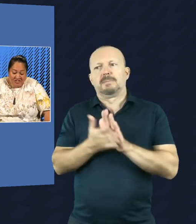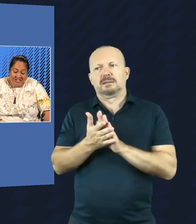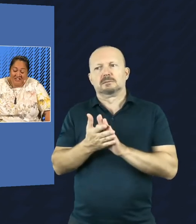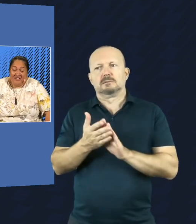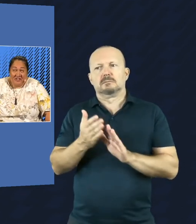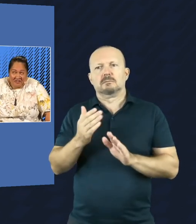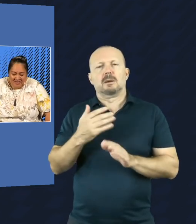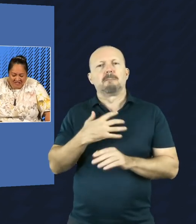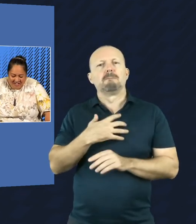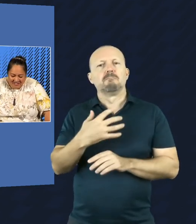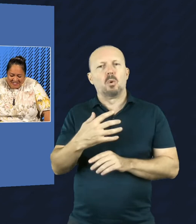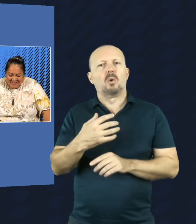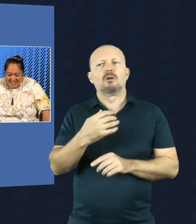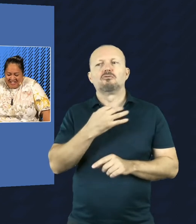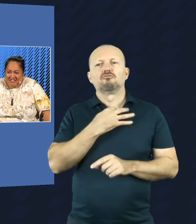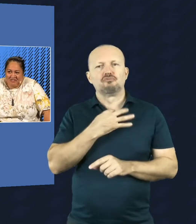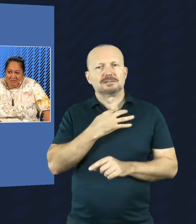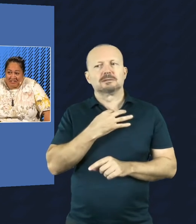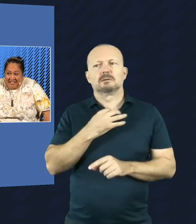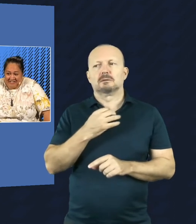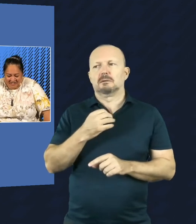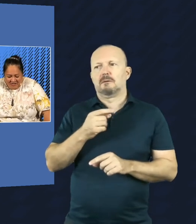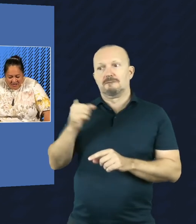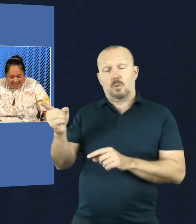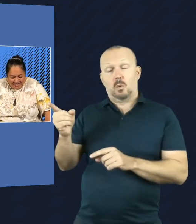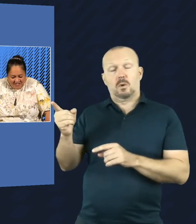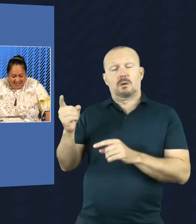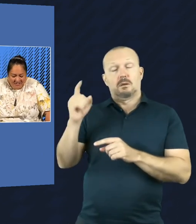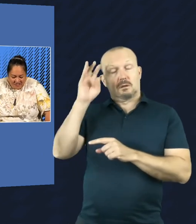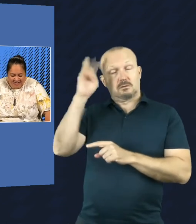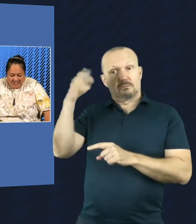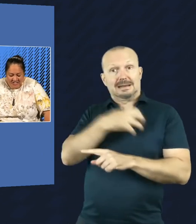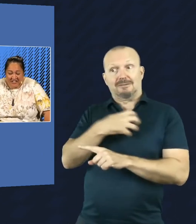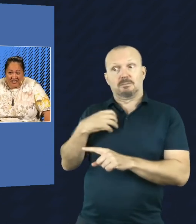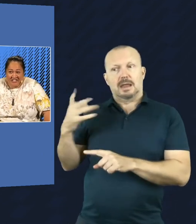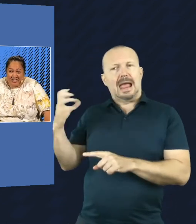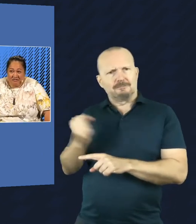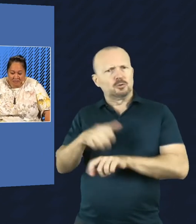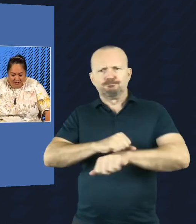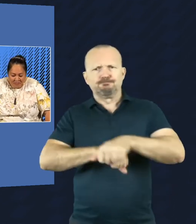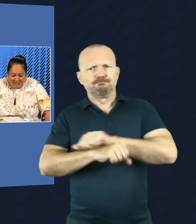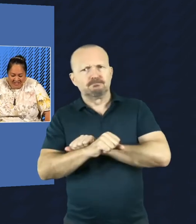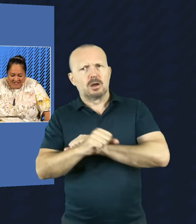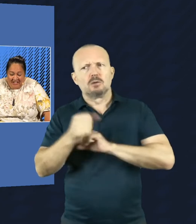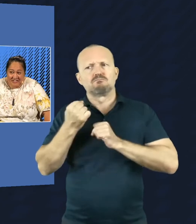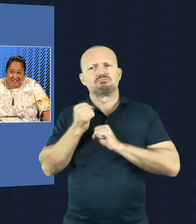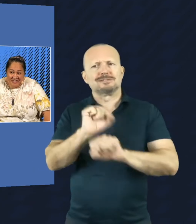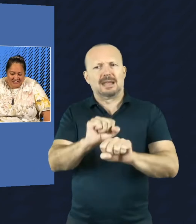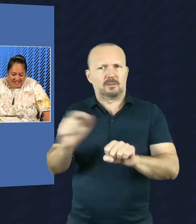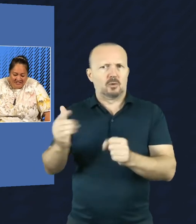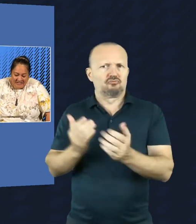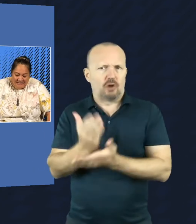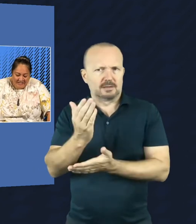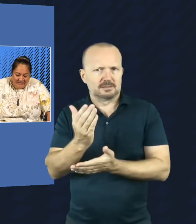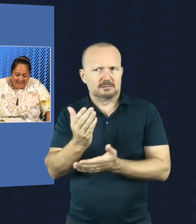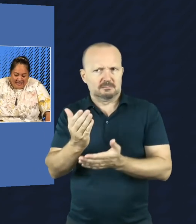heightened duty on the Crown to actively protect those rights, interests and kaitiaki responsibilities under te